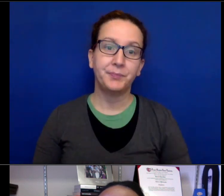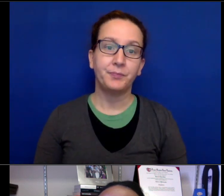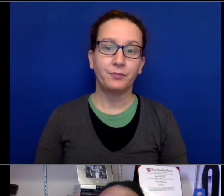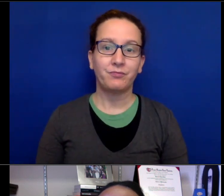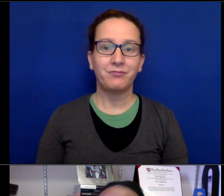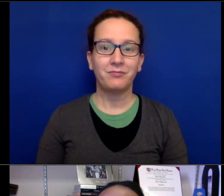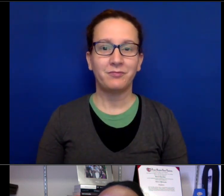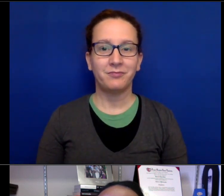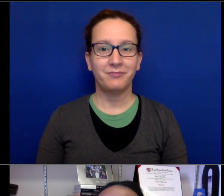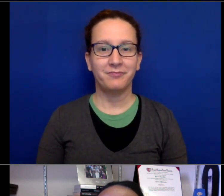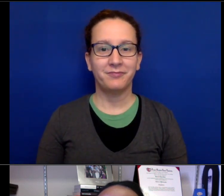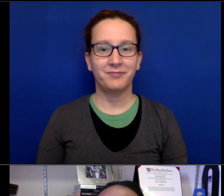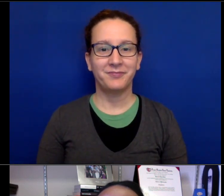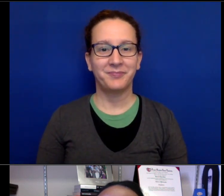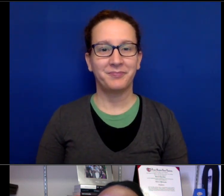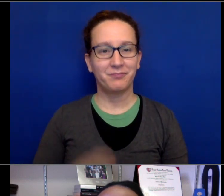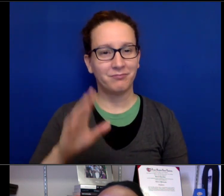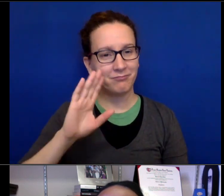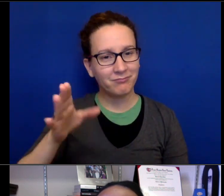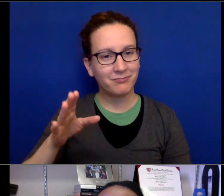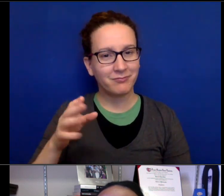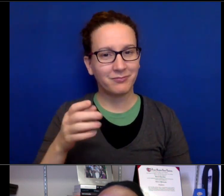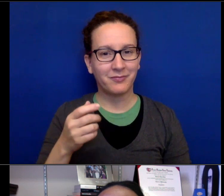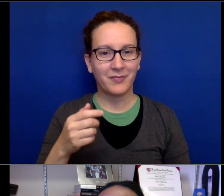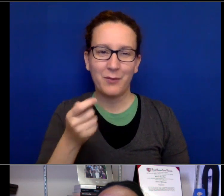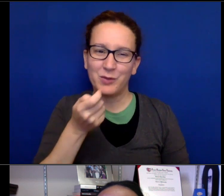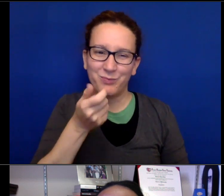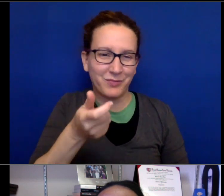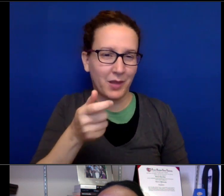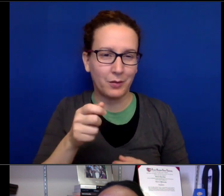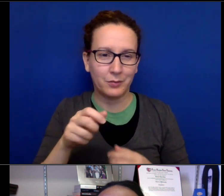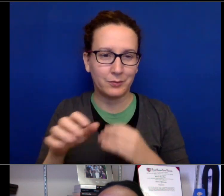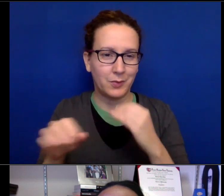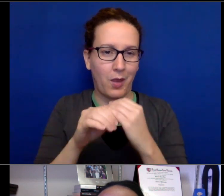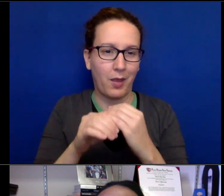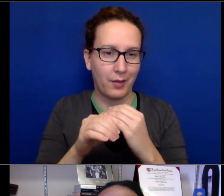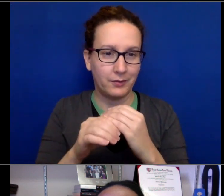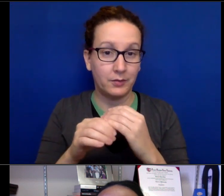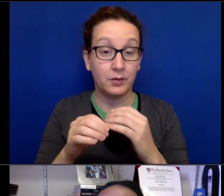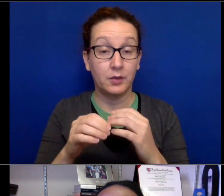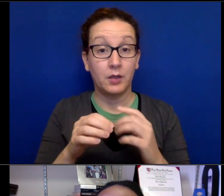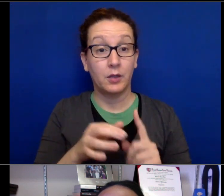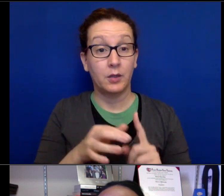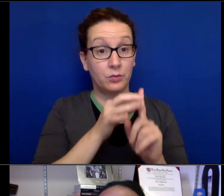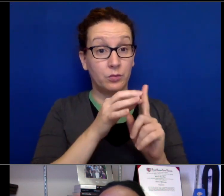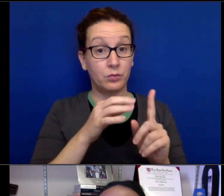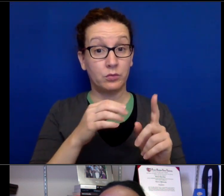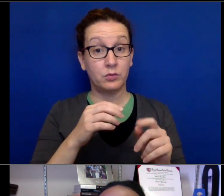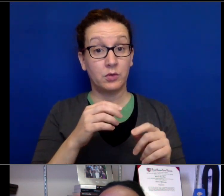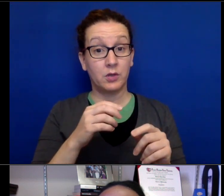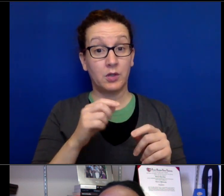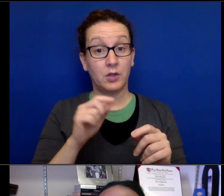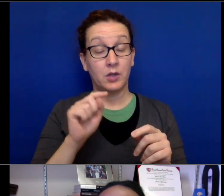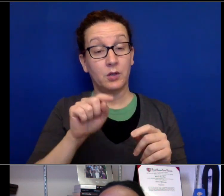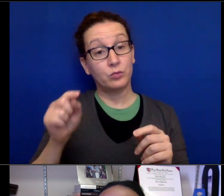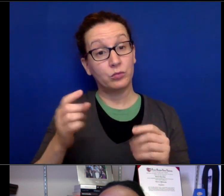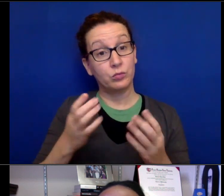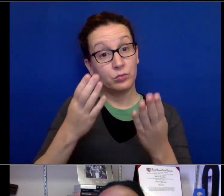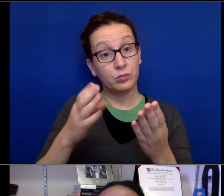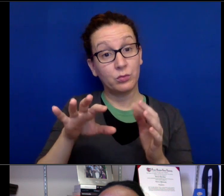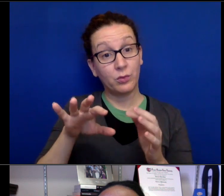Right. Well, I have little to add other than maybe some suggestions on